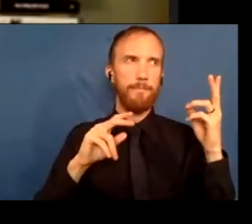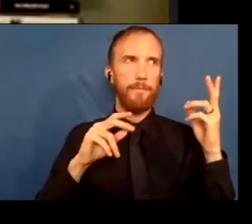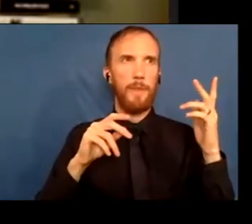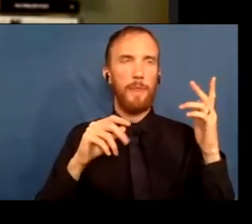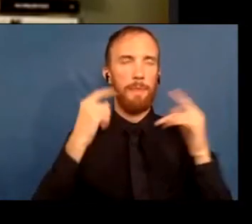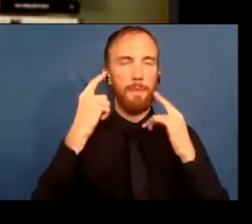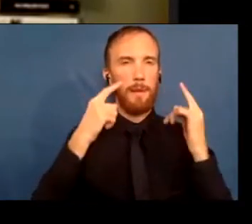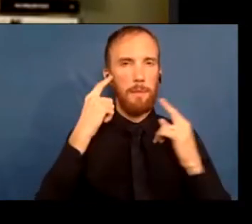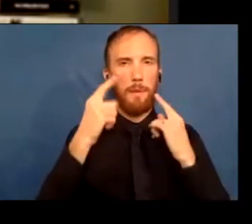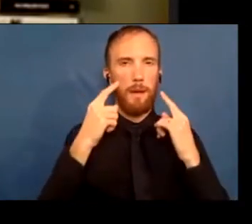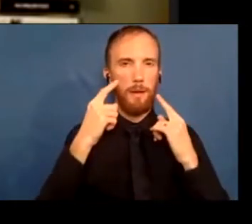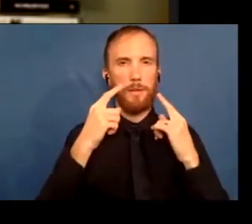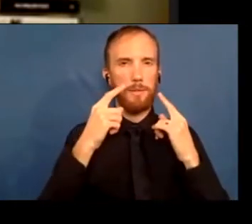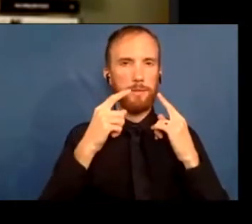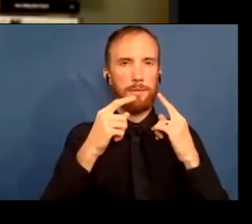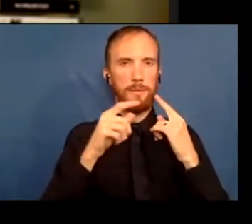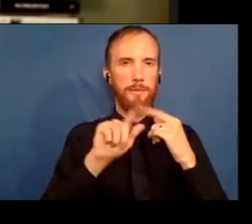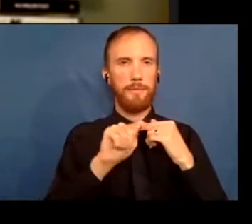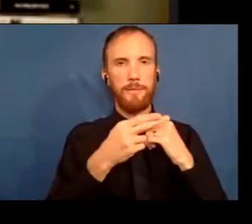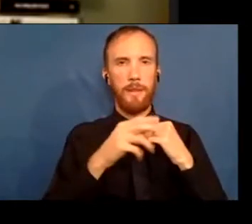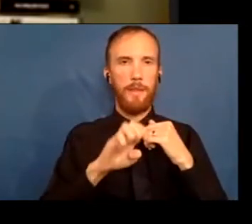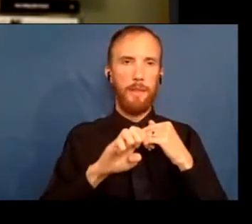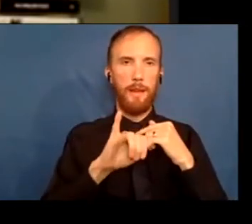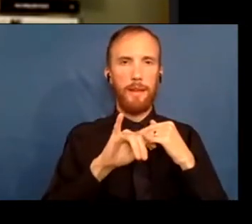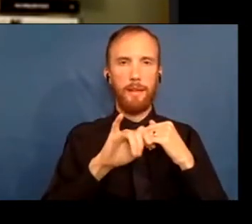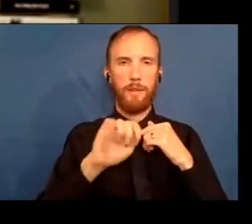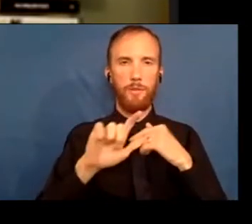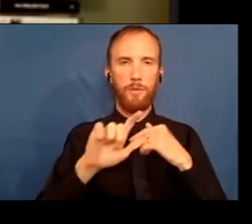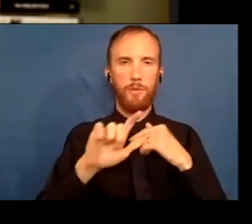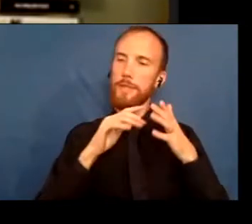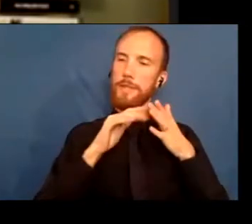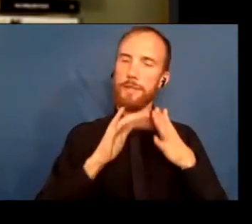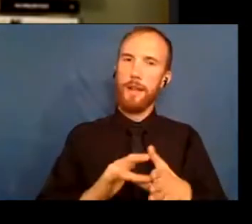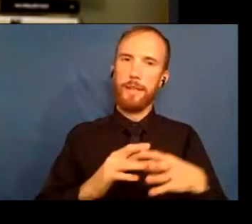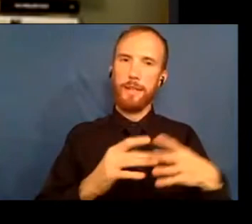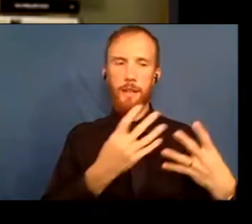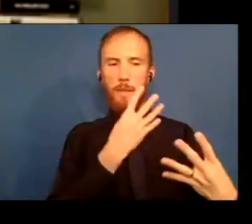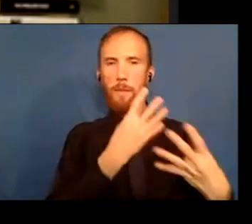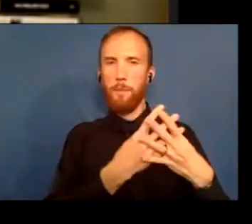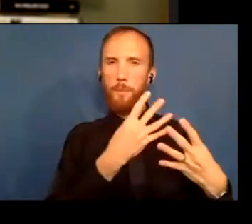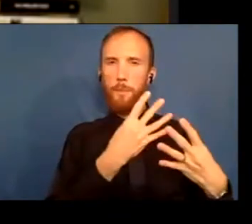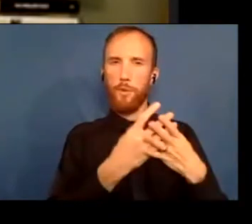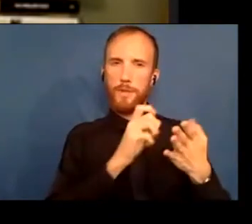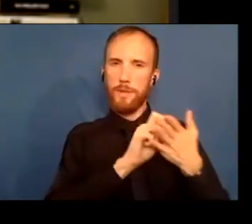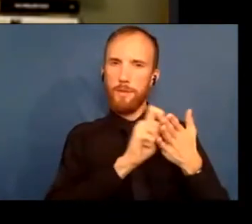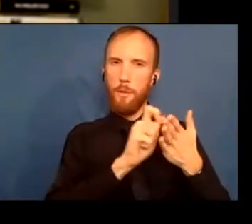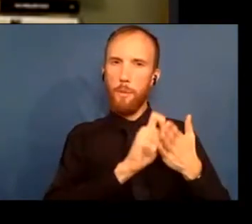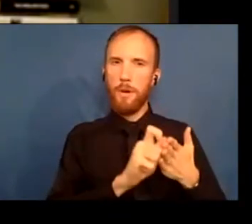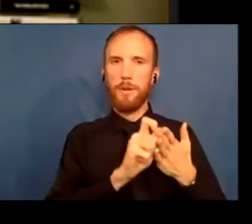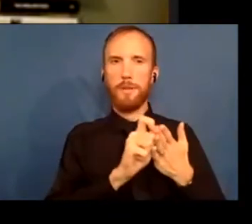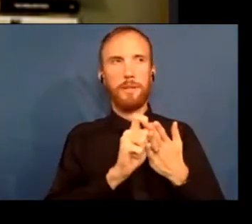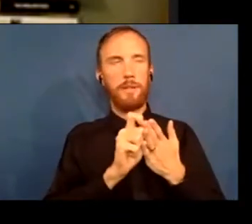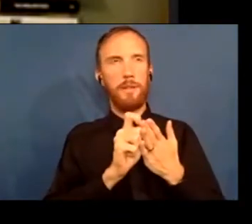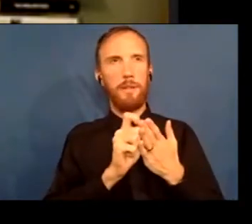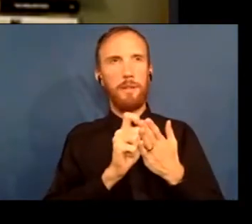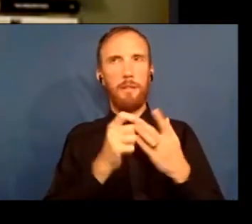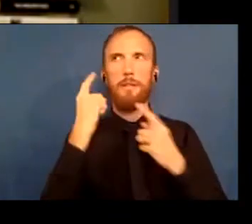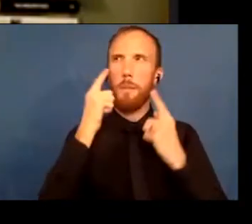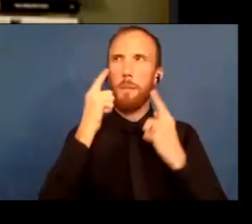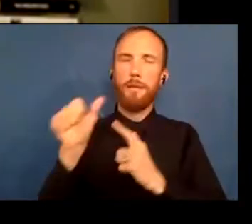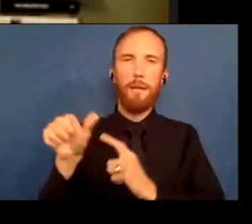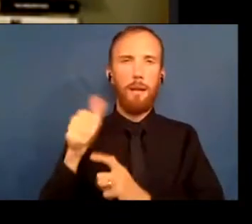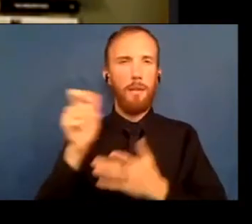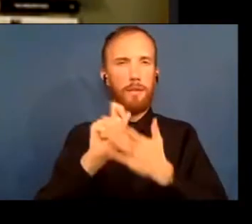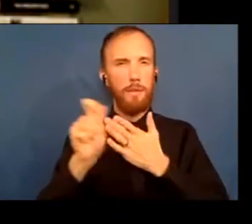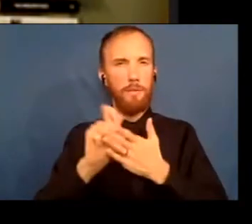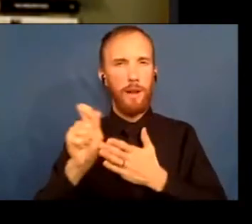that section of the prison notebooks, looked at it, his other writings. And I think we have an understanding